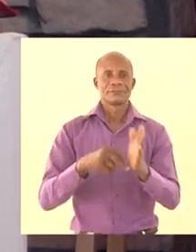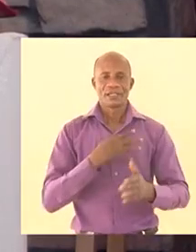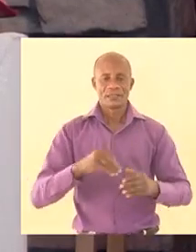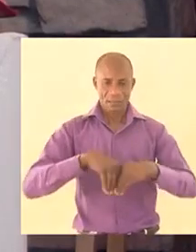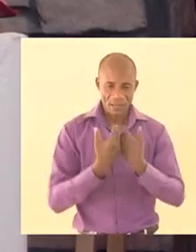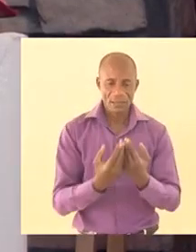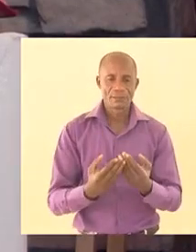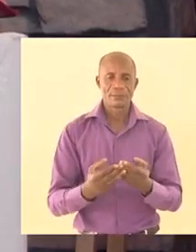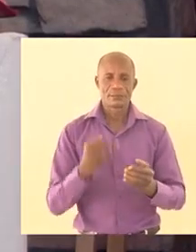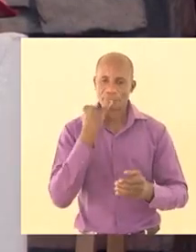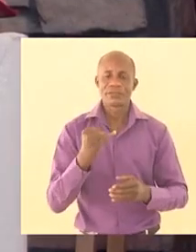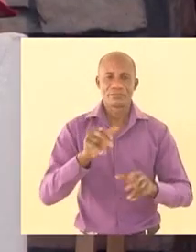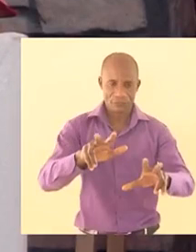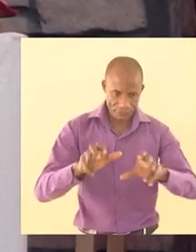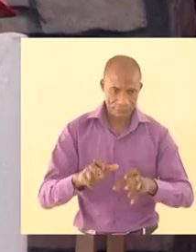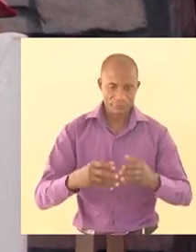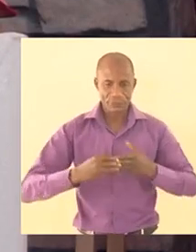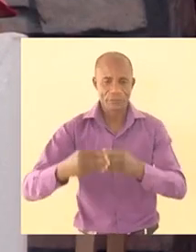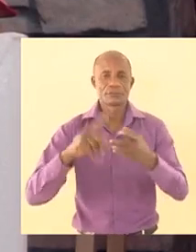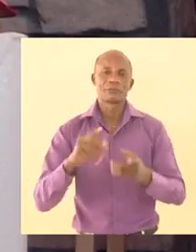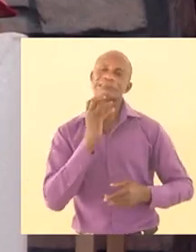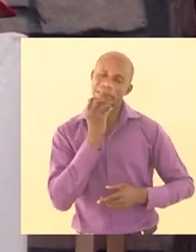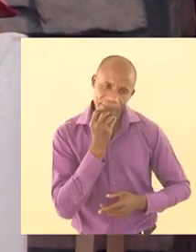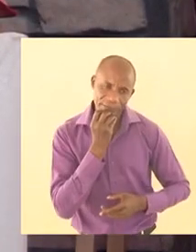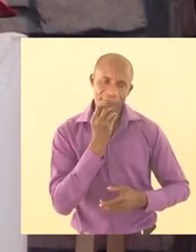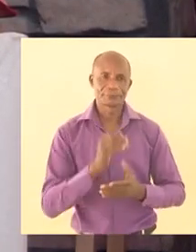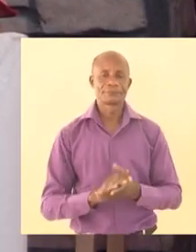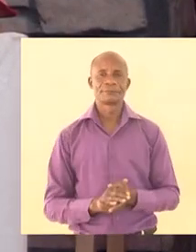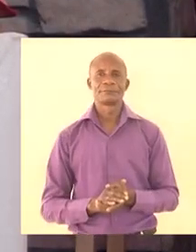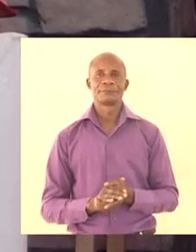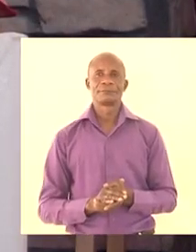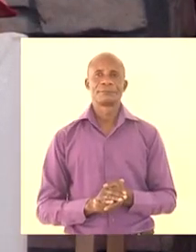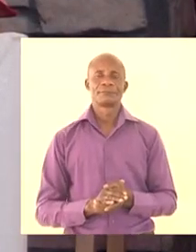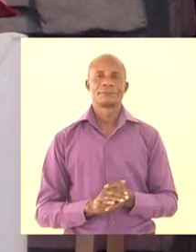And how is covetousness linked to greed and avarice?